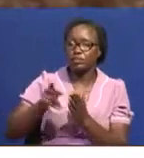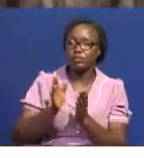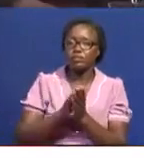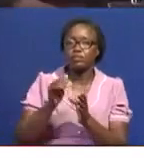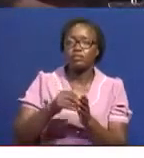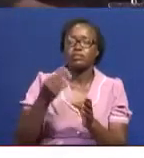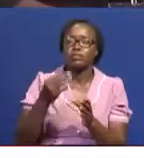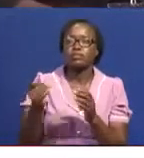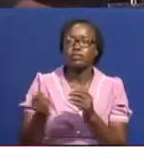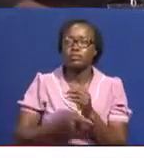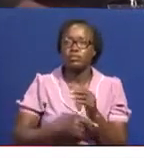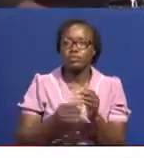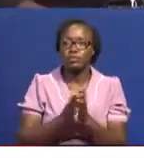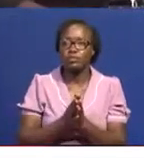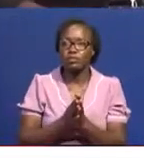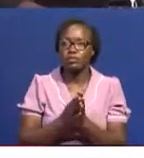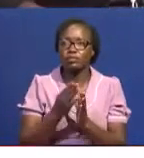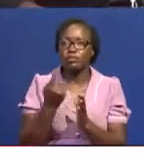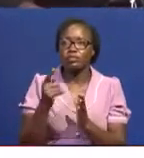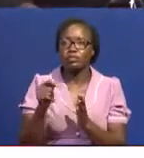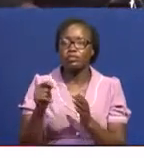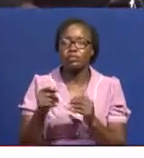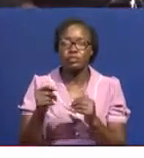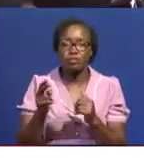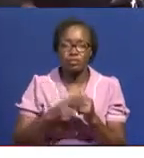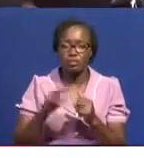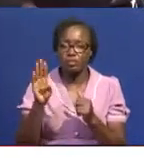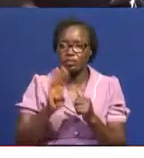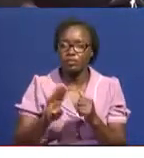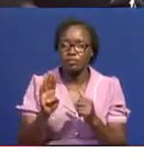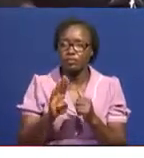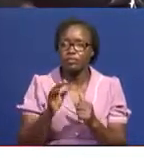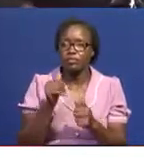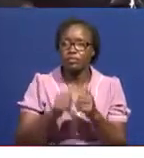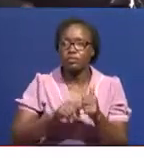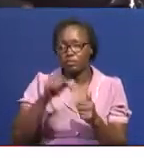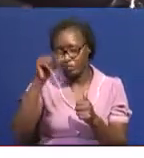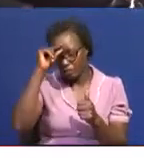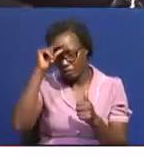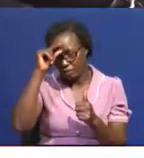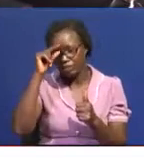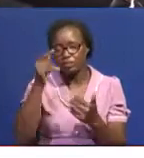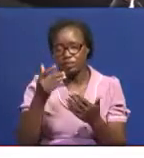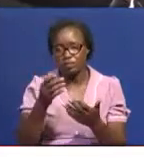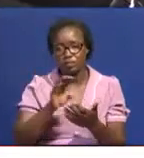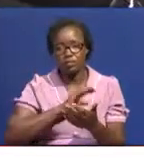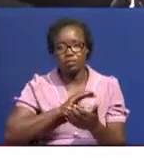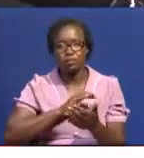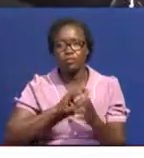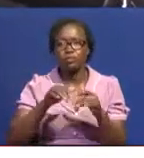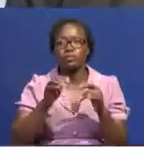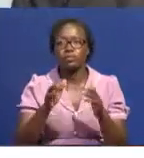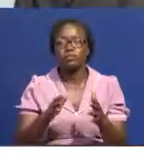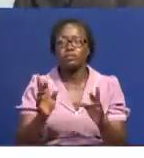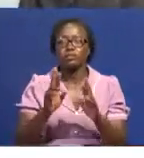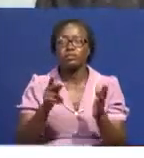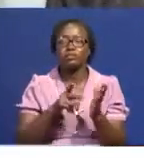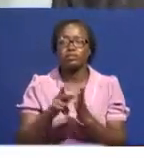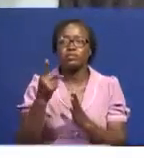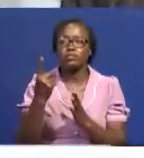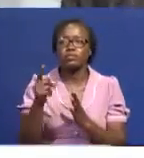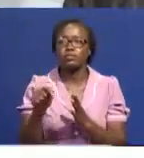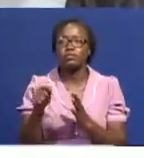3 months. On the 1.7 billion, which the government or farmers already we have paid